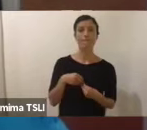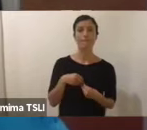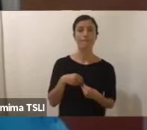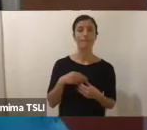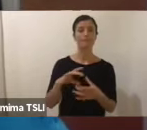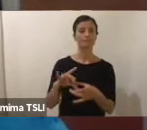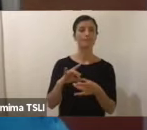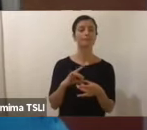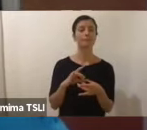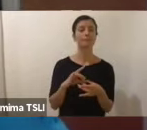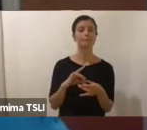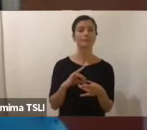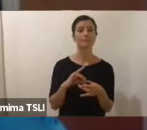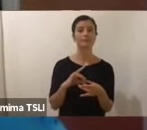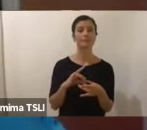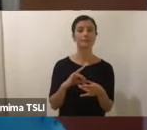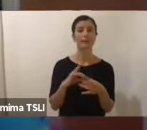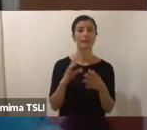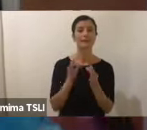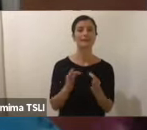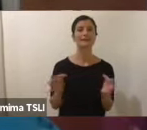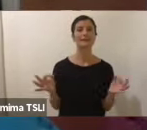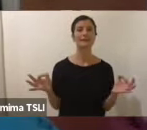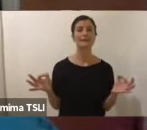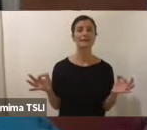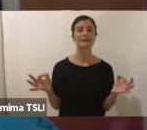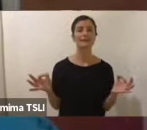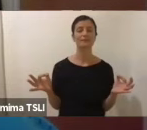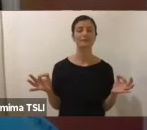attained to peace thank you